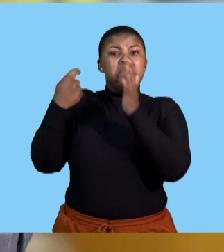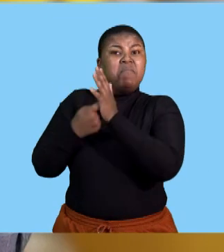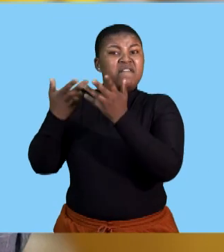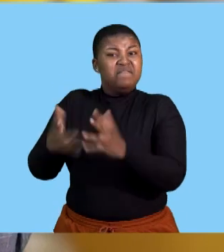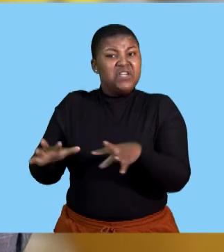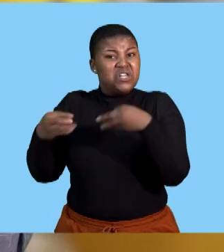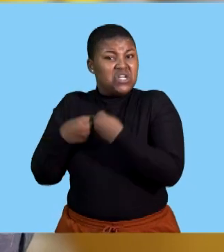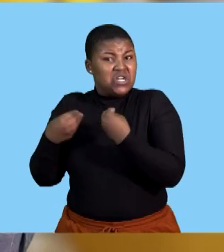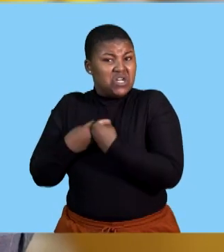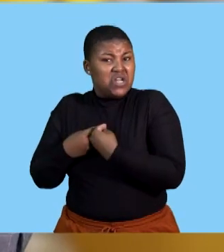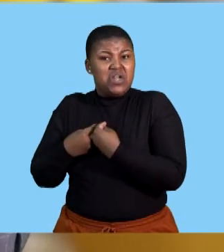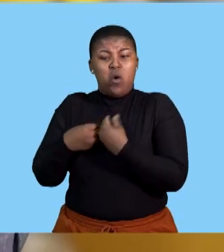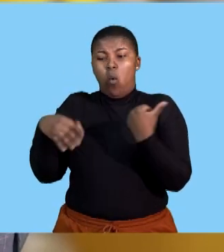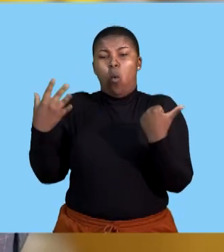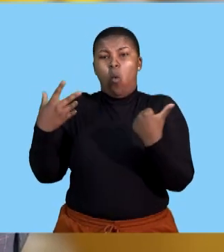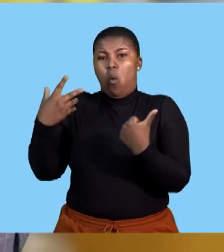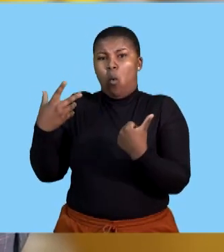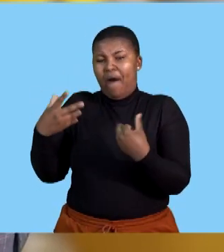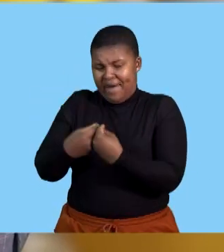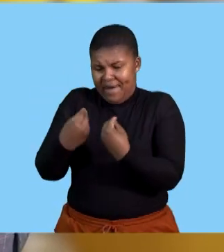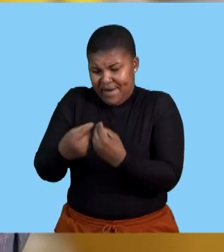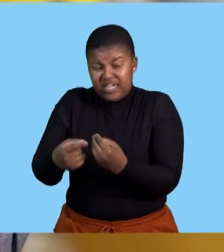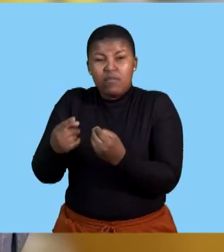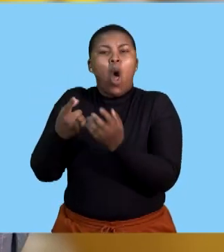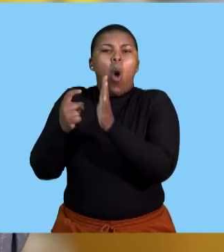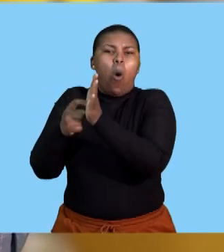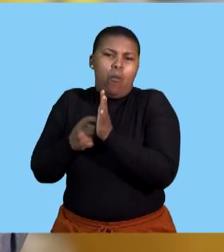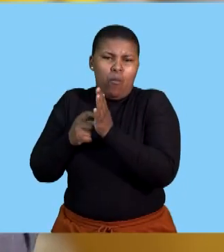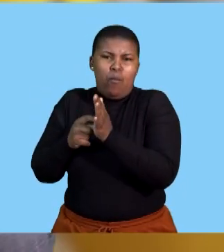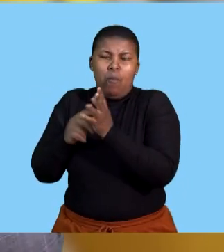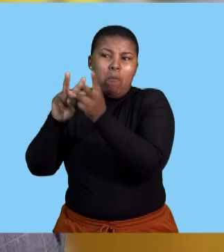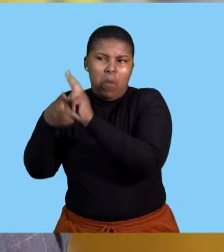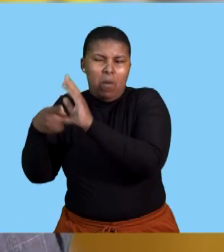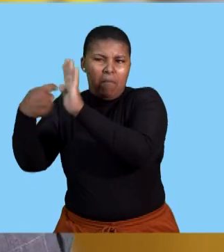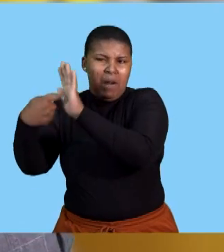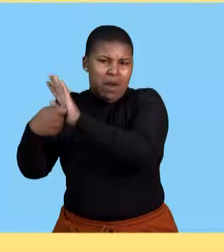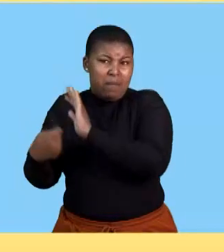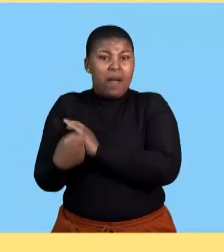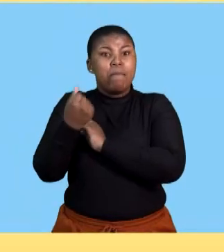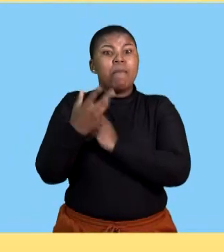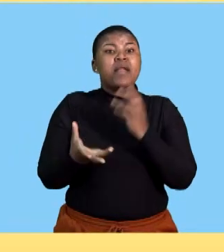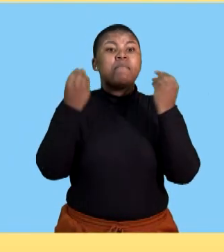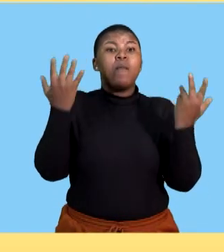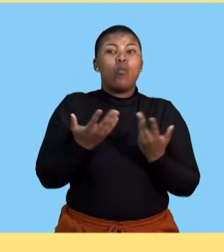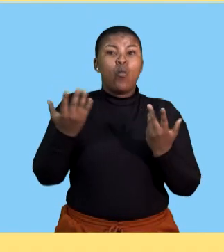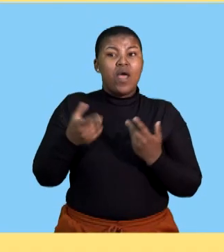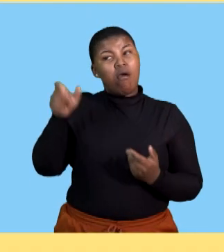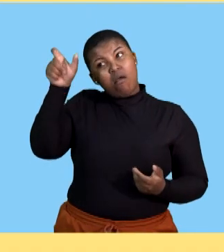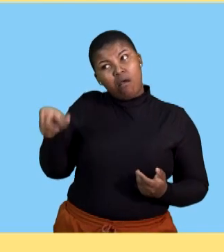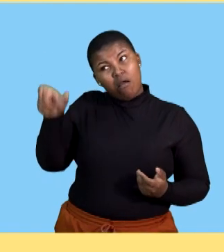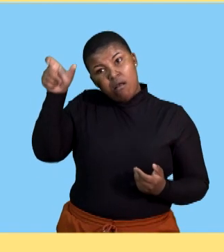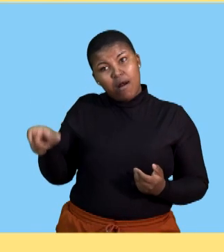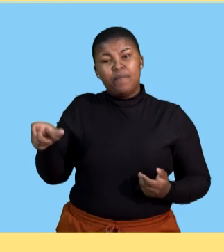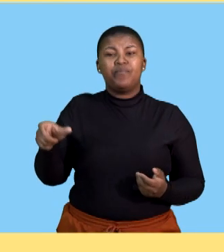bought assets or we could have bought stock on credit. So we owe them. And we find that amount here, creditors